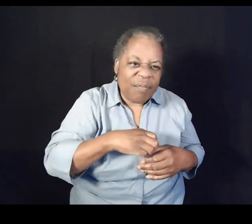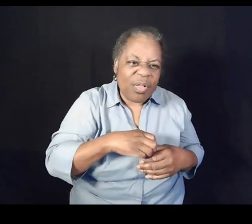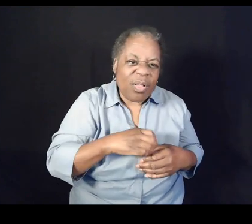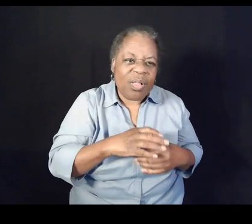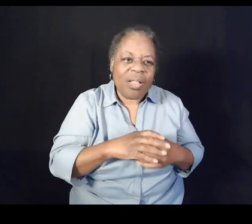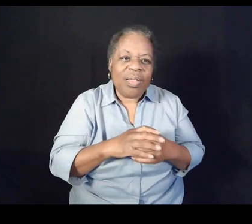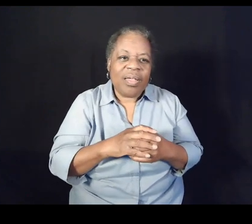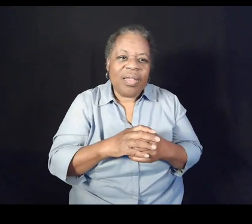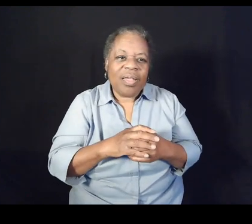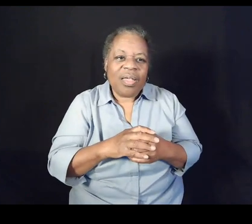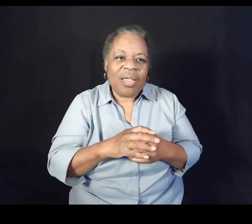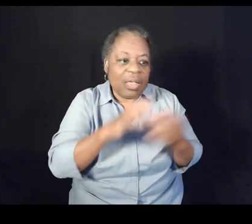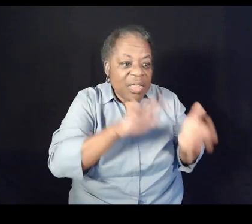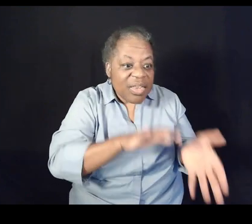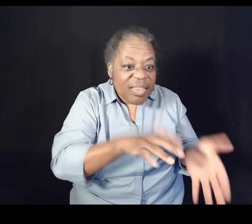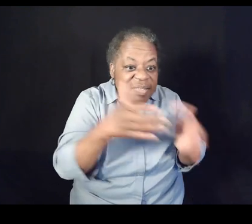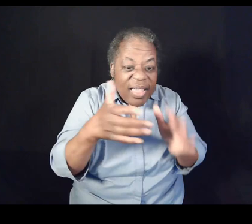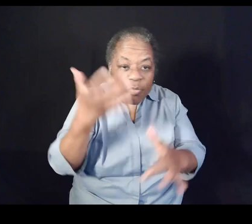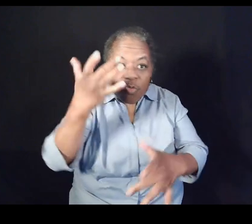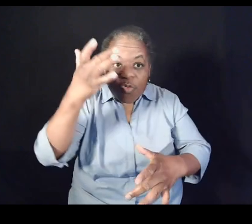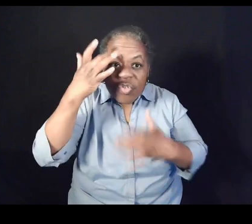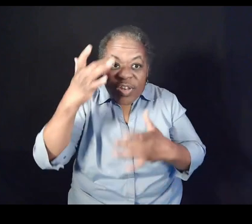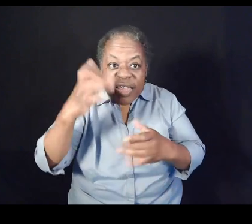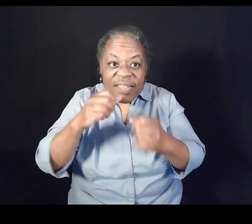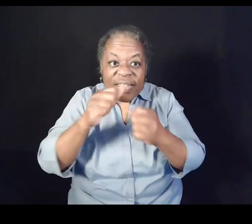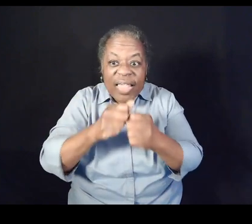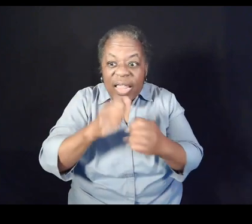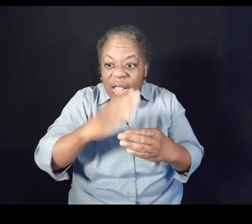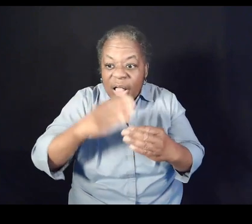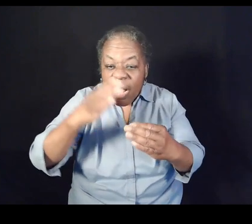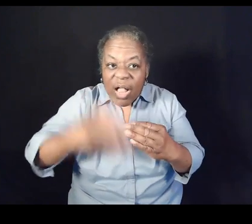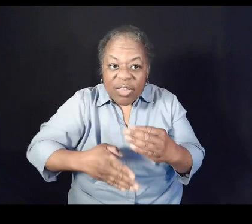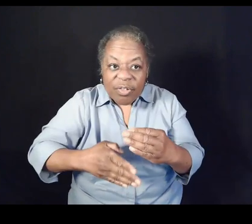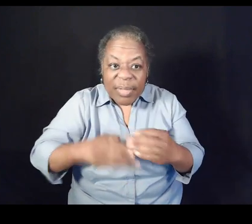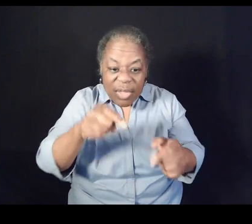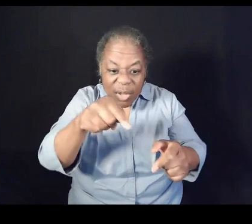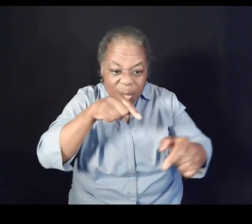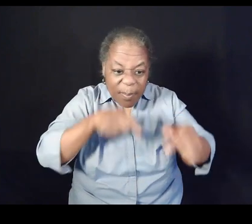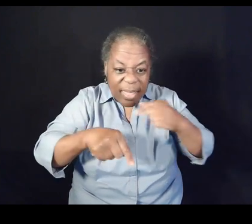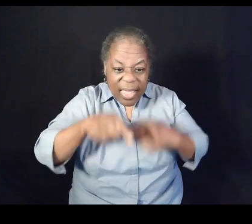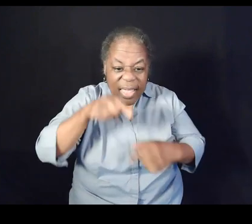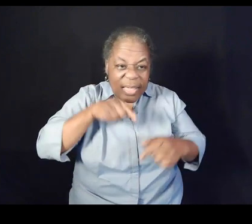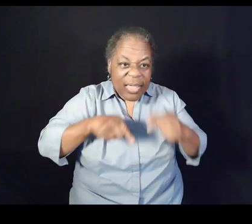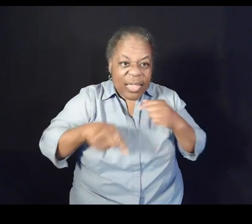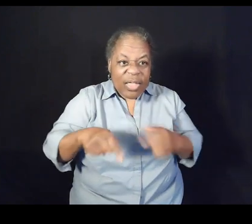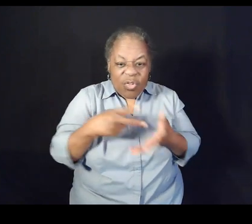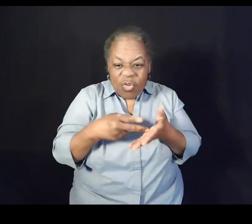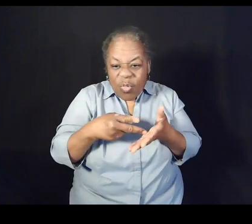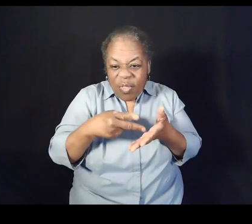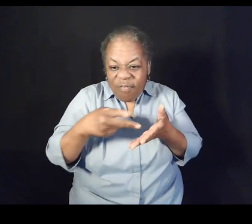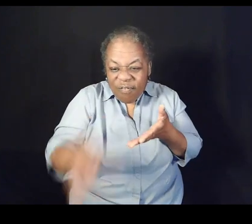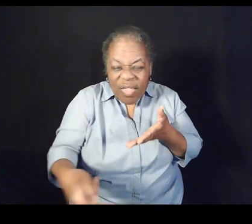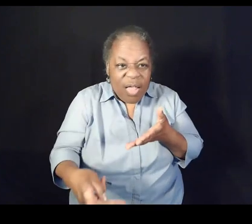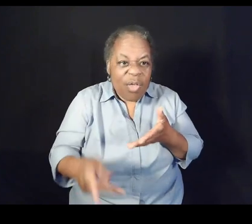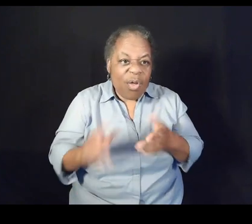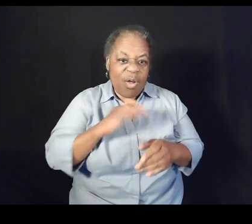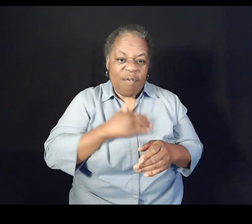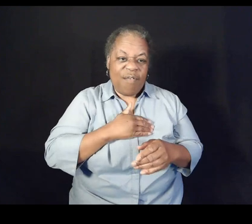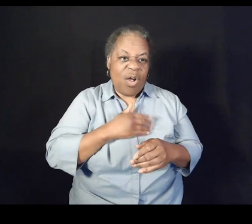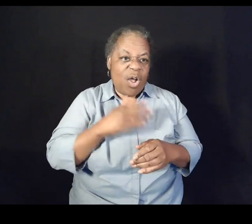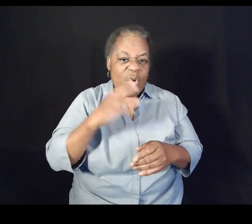of disaster and disease can ultimately be traced to the fallenness of our race and our world.